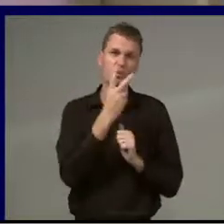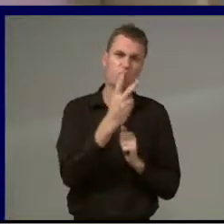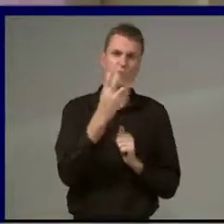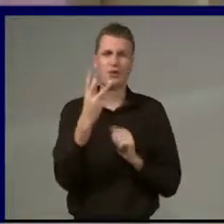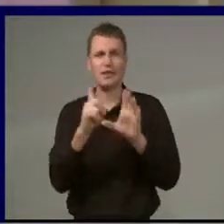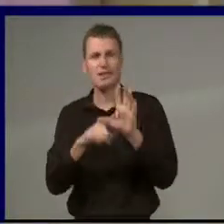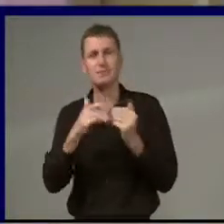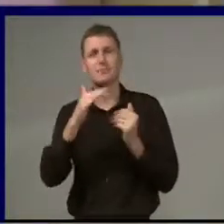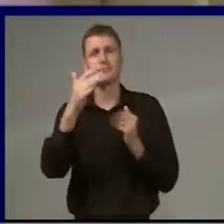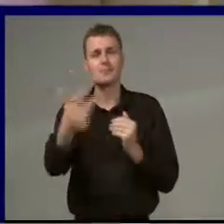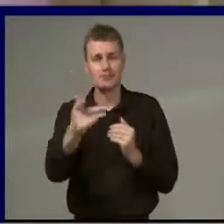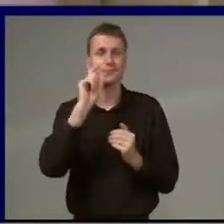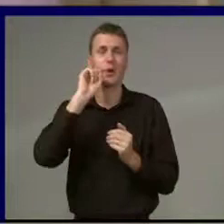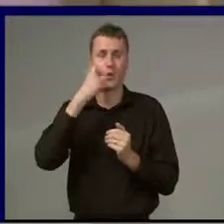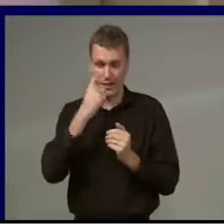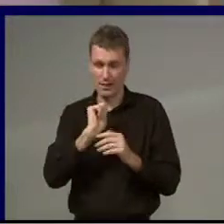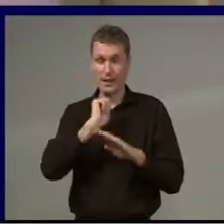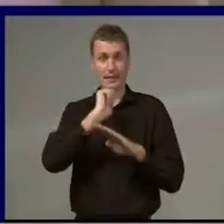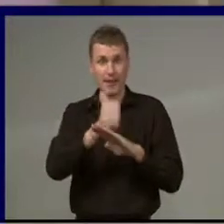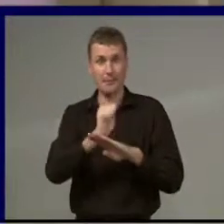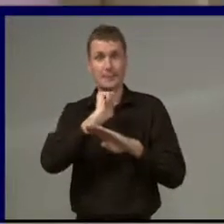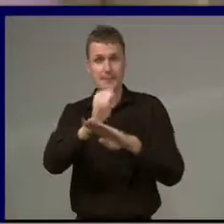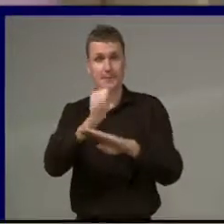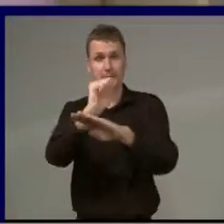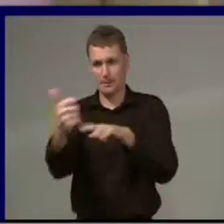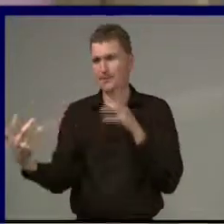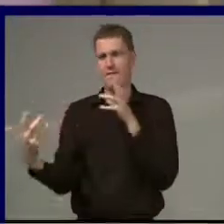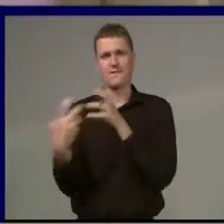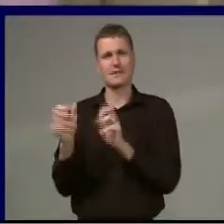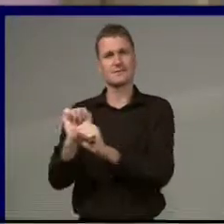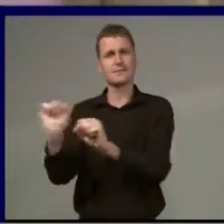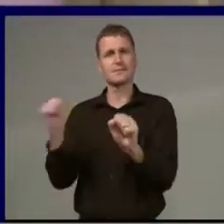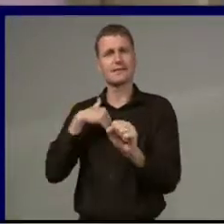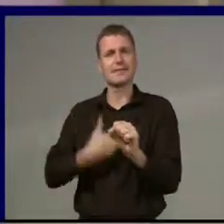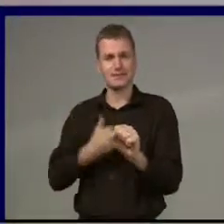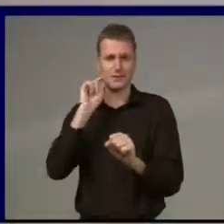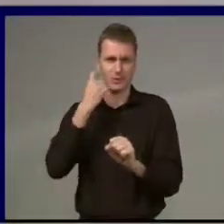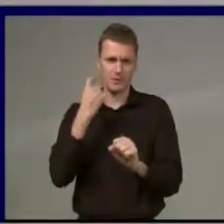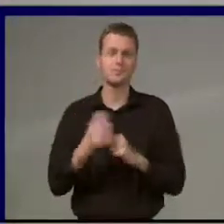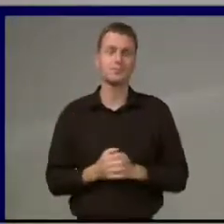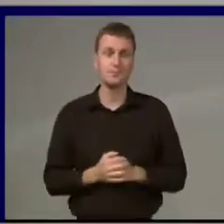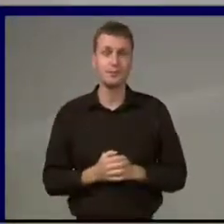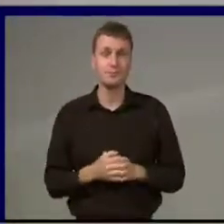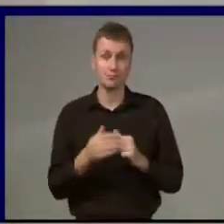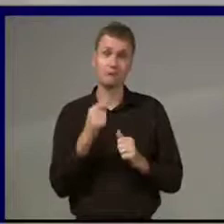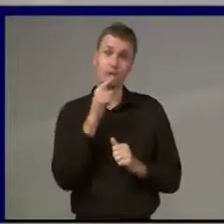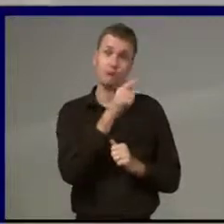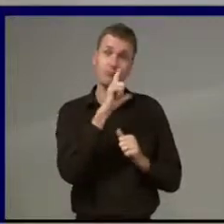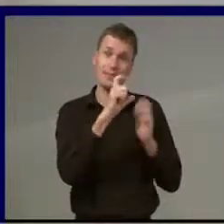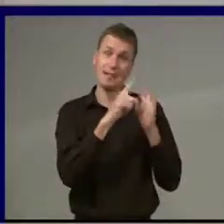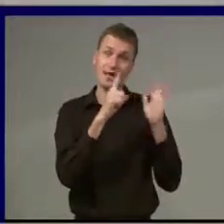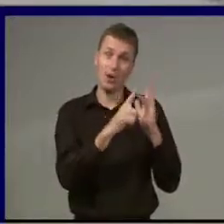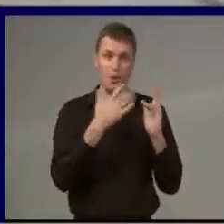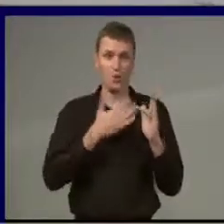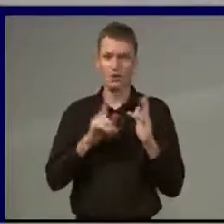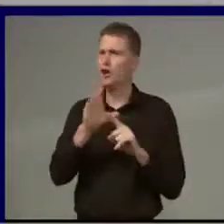years we will be having different solutions that will be fit for purpose that will need to come into play at that time. Mr Meats wants Christchurch